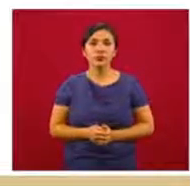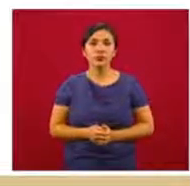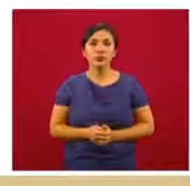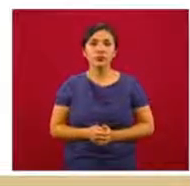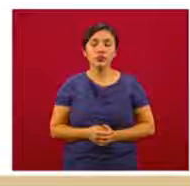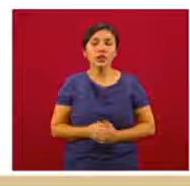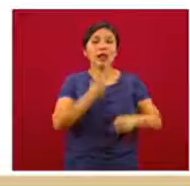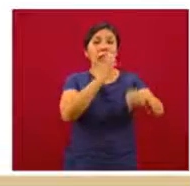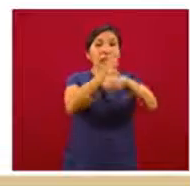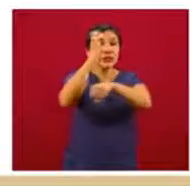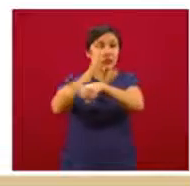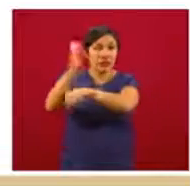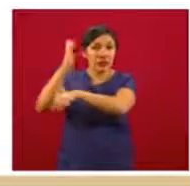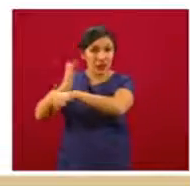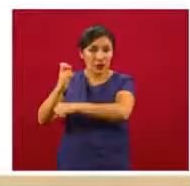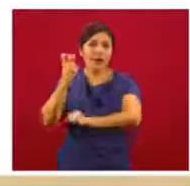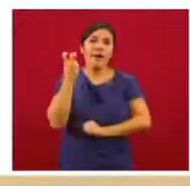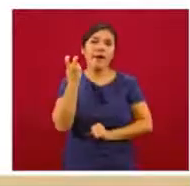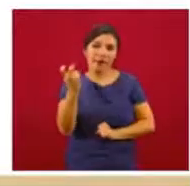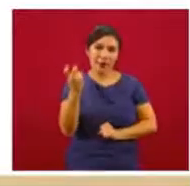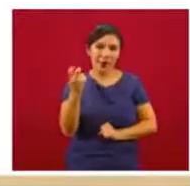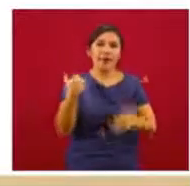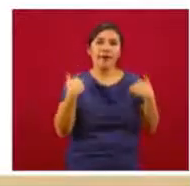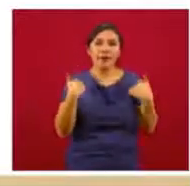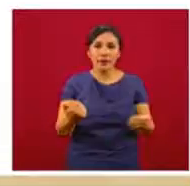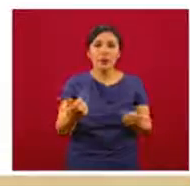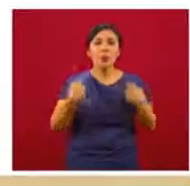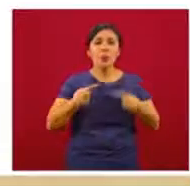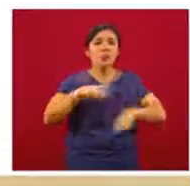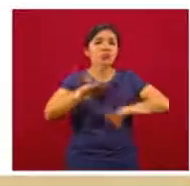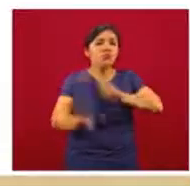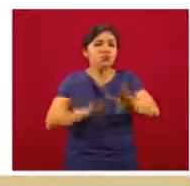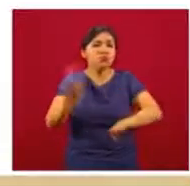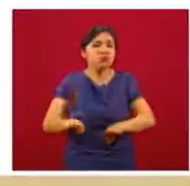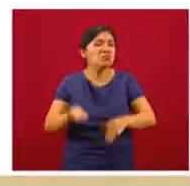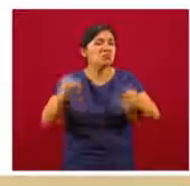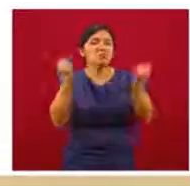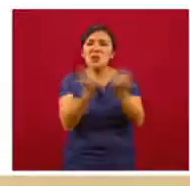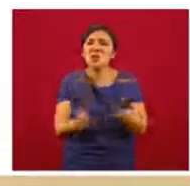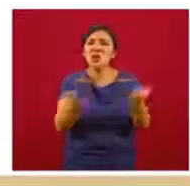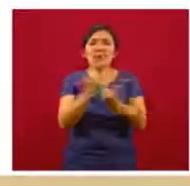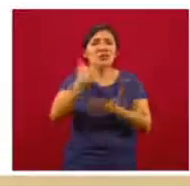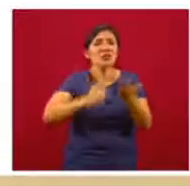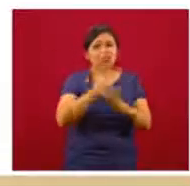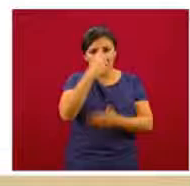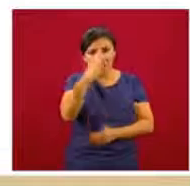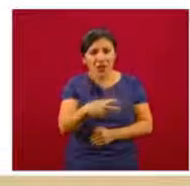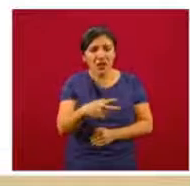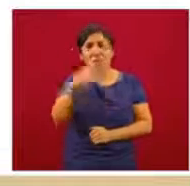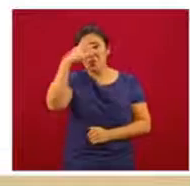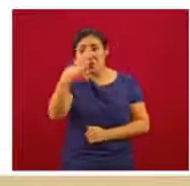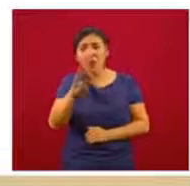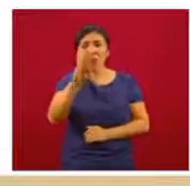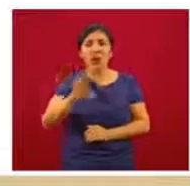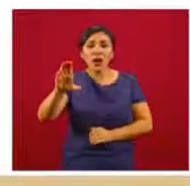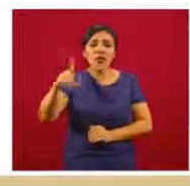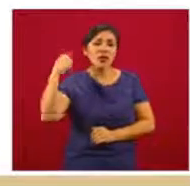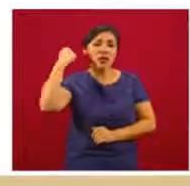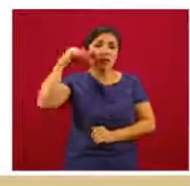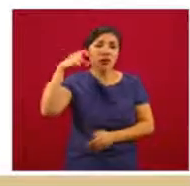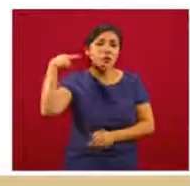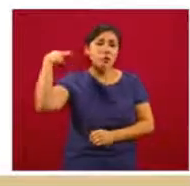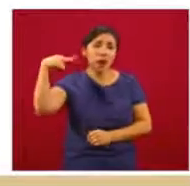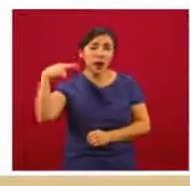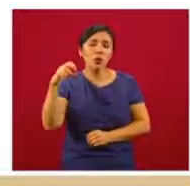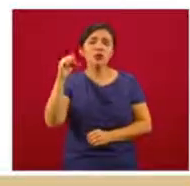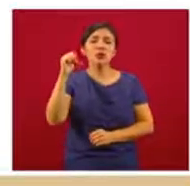purposes. According to the states, we have here the deaths. It's not varying. We have Mexico City, the